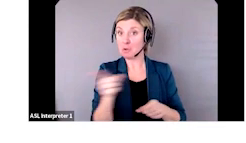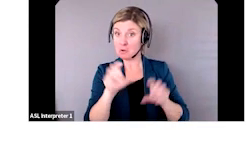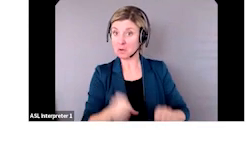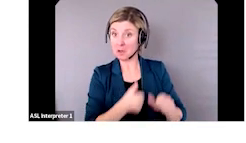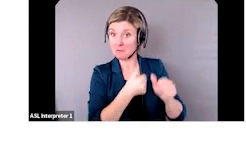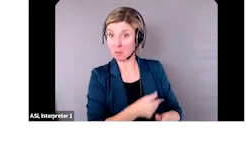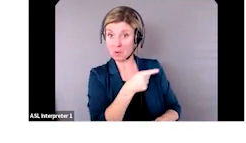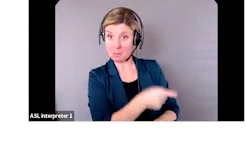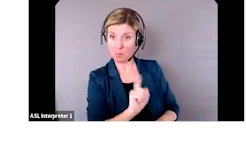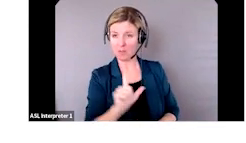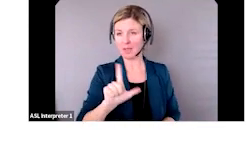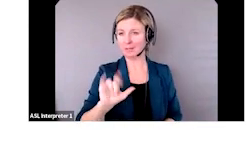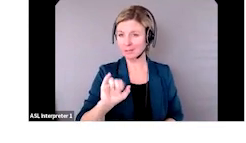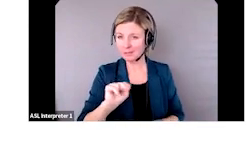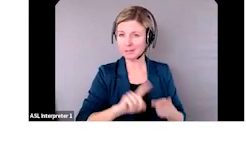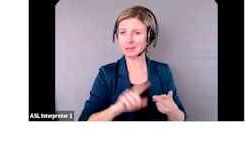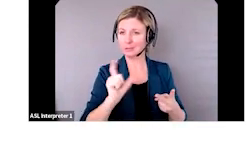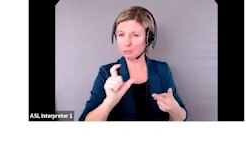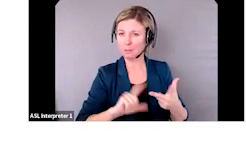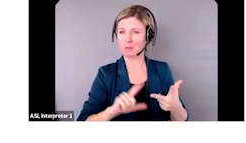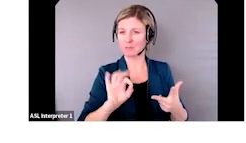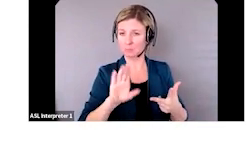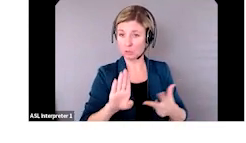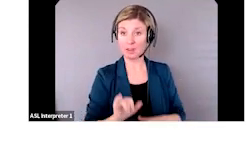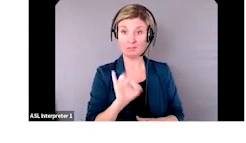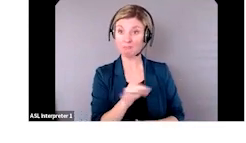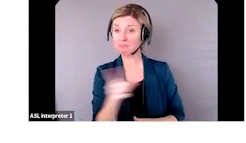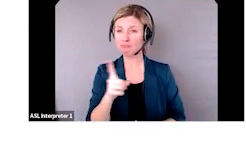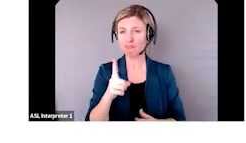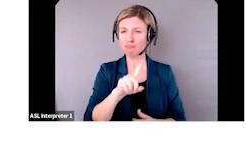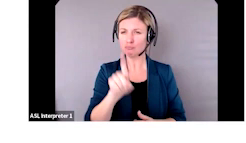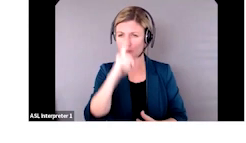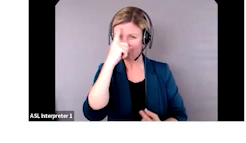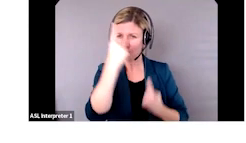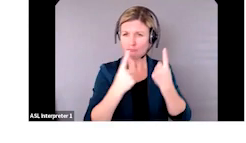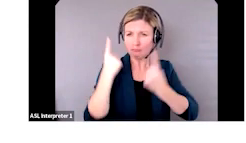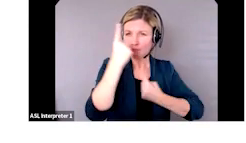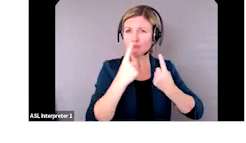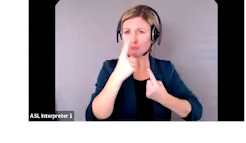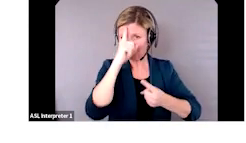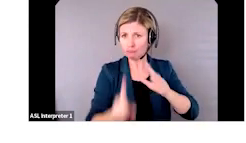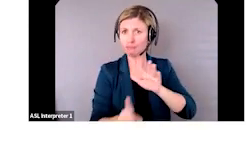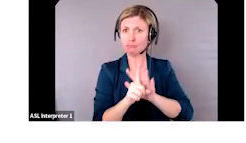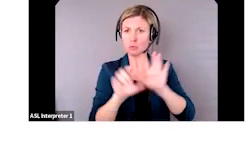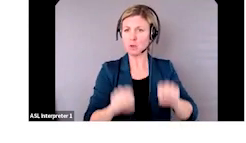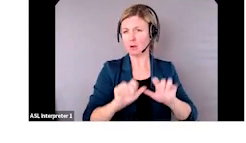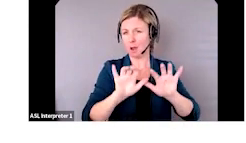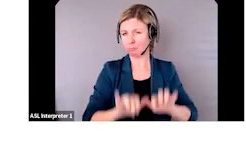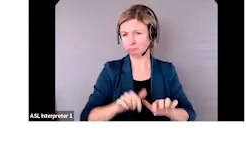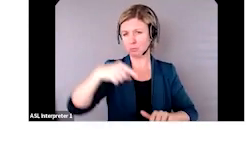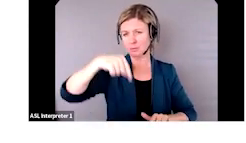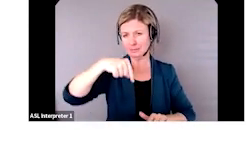Don today, please use the Q&A feature, and we will monitor and ask your questions when the right moment